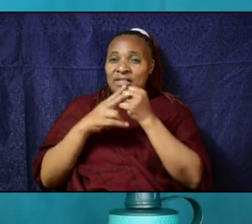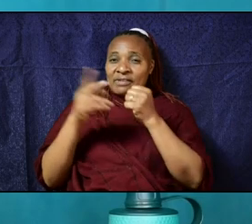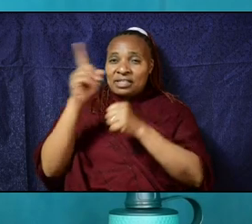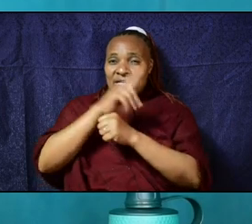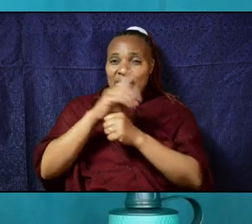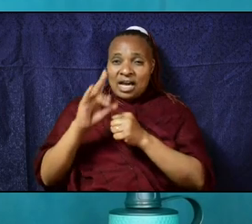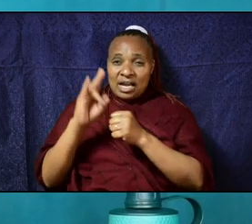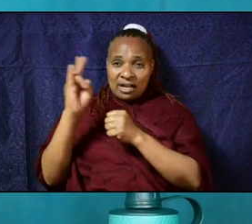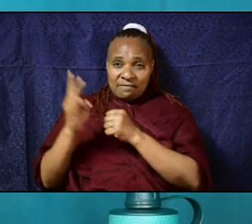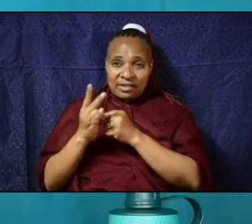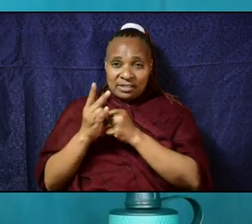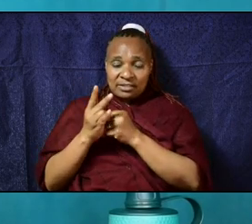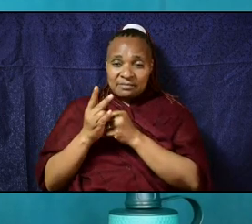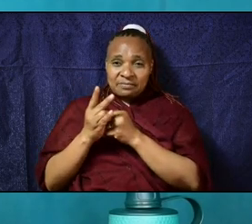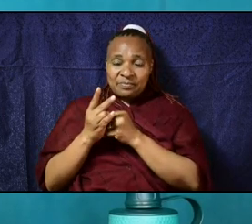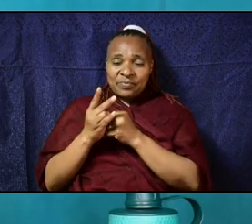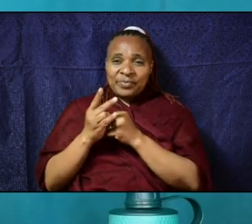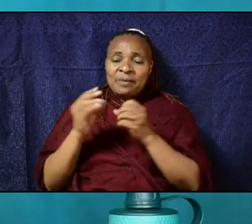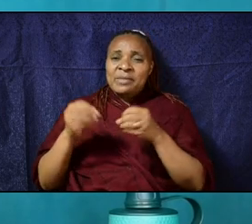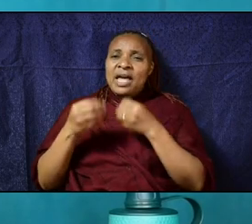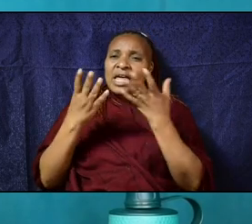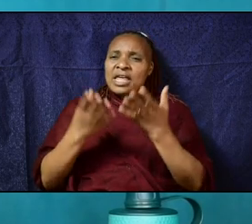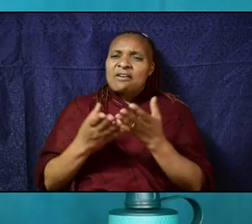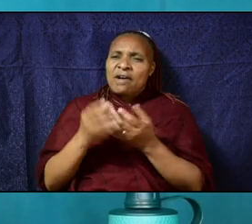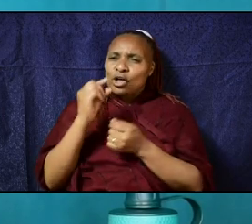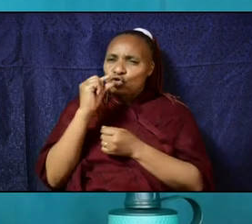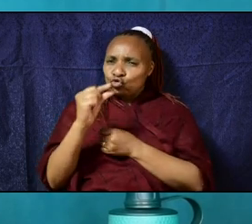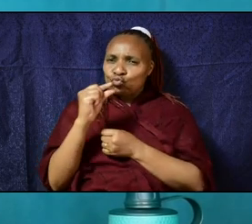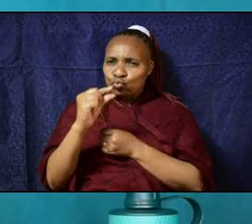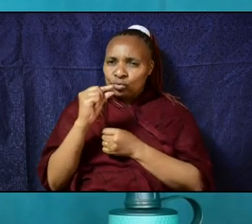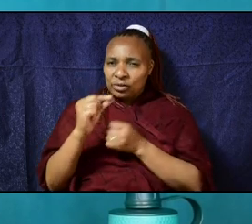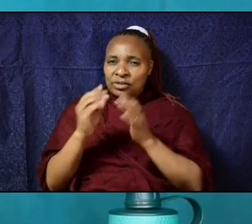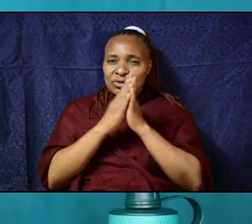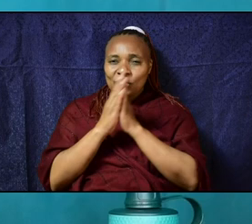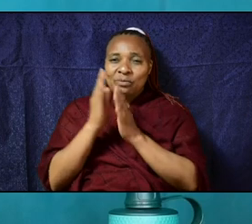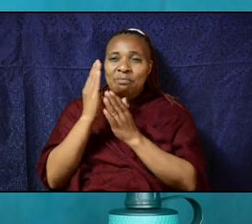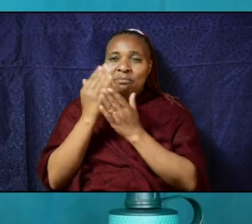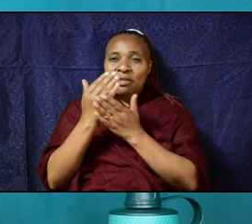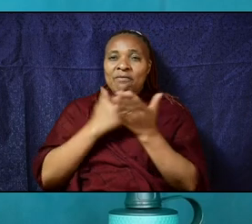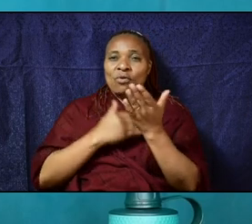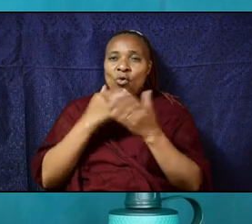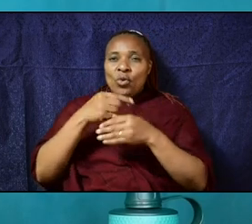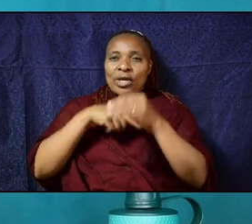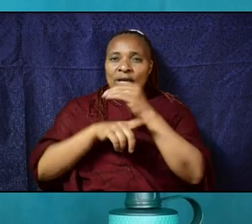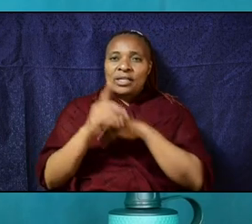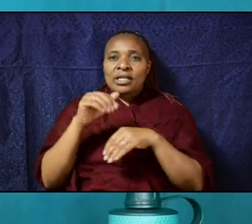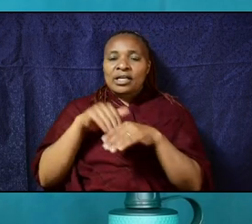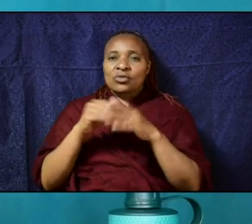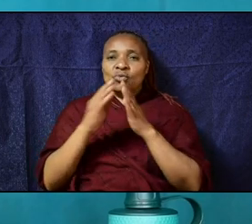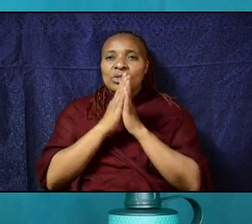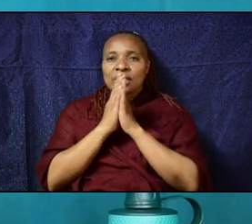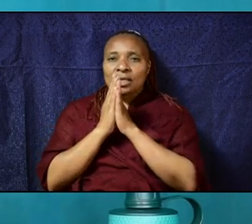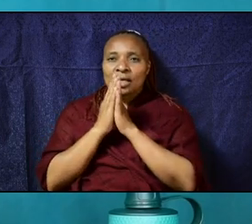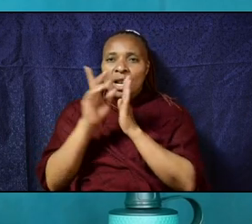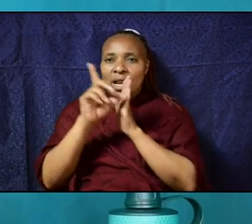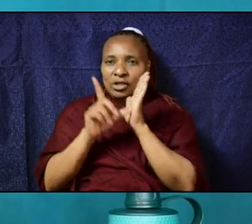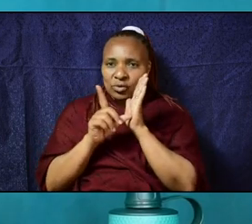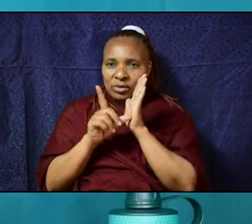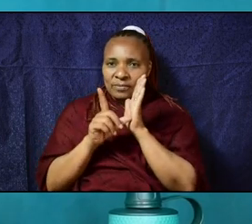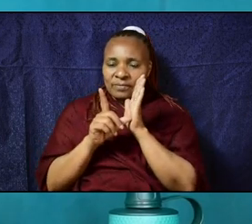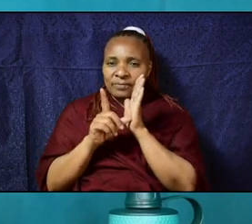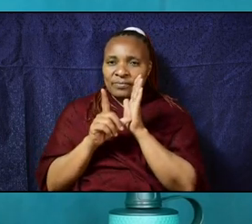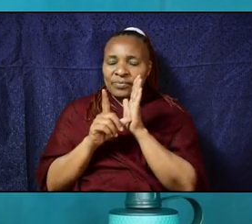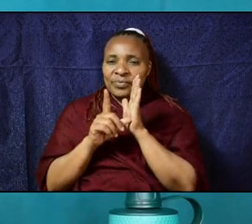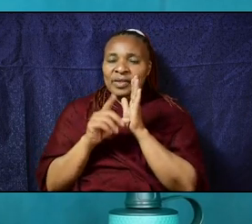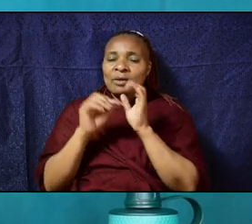okay? Now, I'll give a brief story before we get to the lesson. So there's a